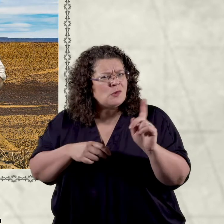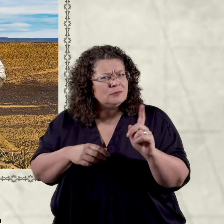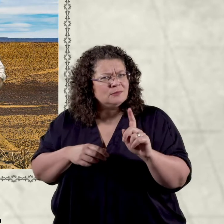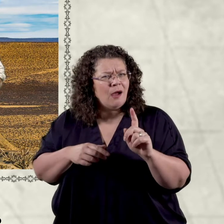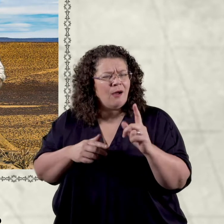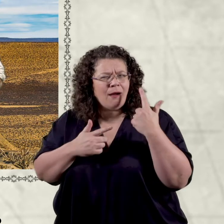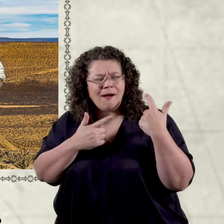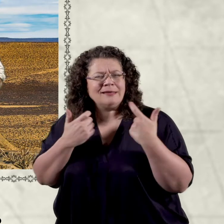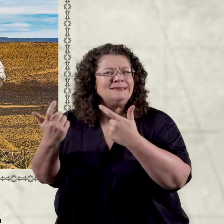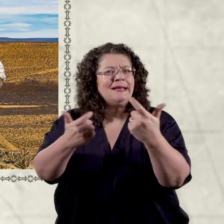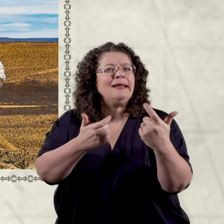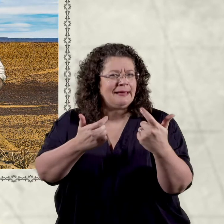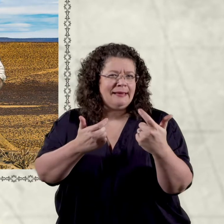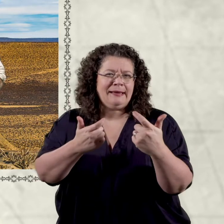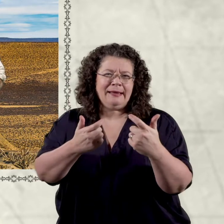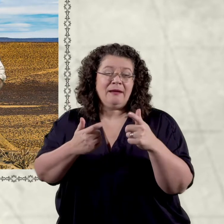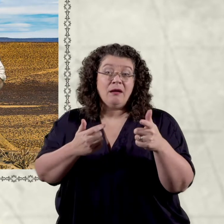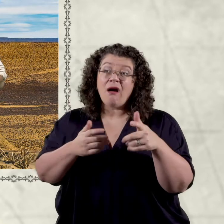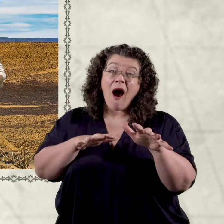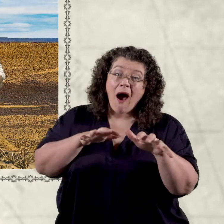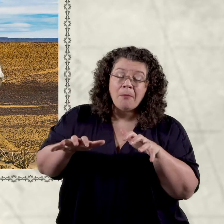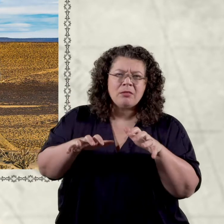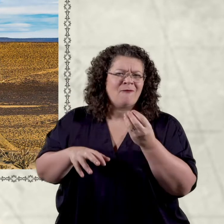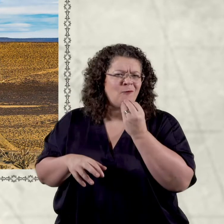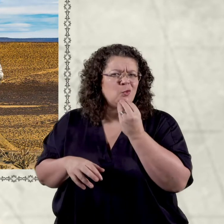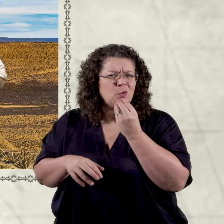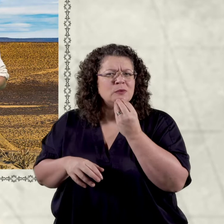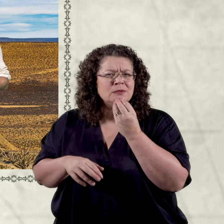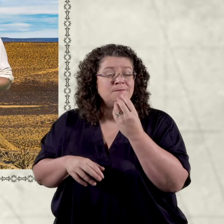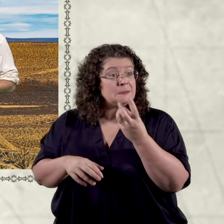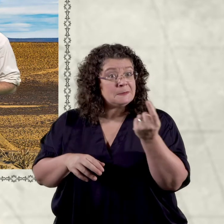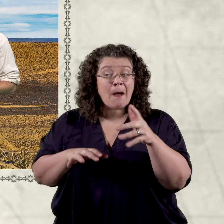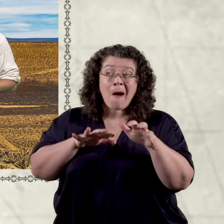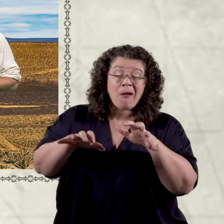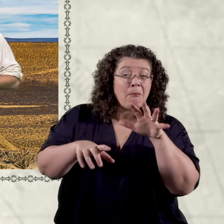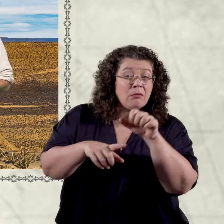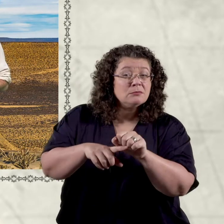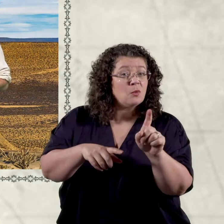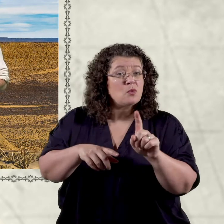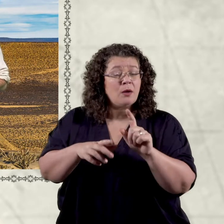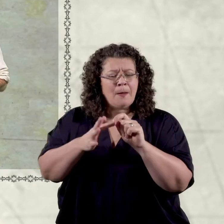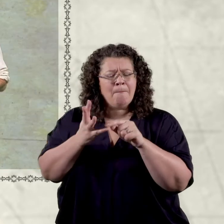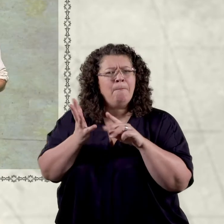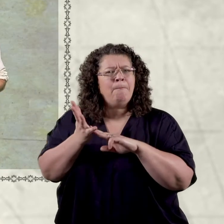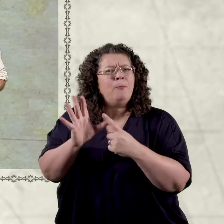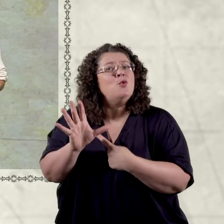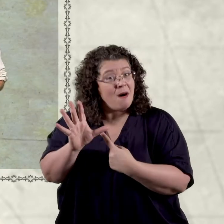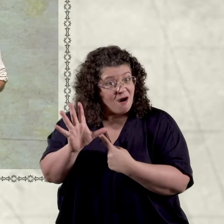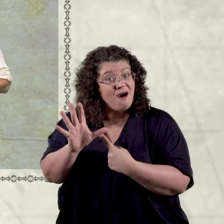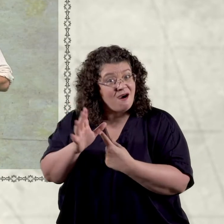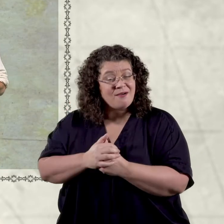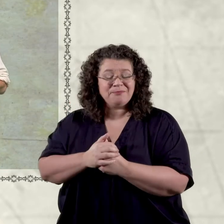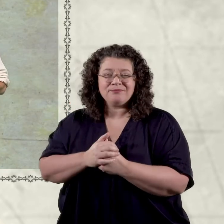was hunting, right? Hunting animals for food. And some of the animals they hunted was the puma.